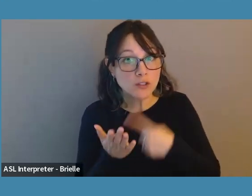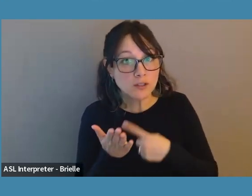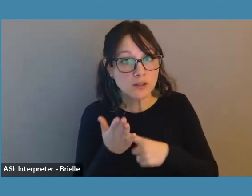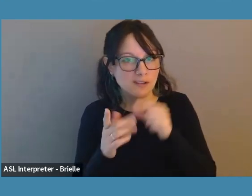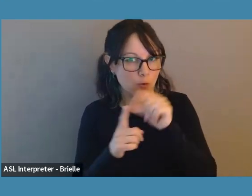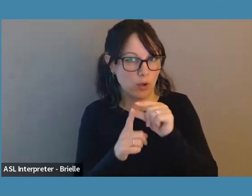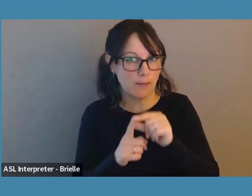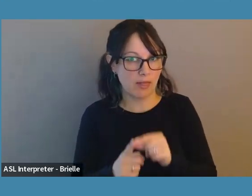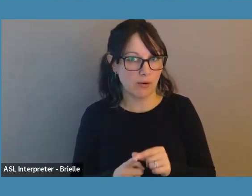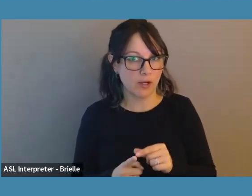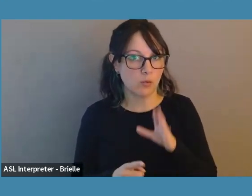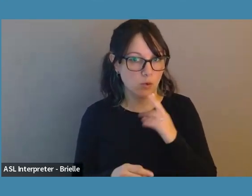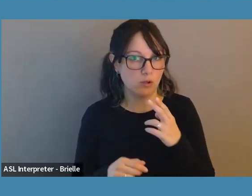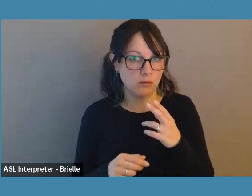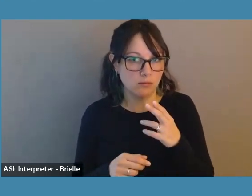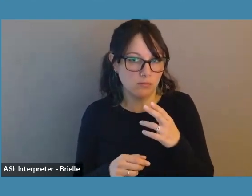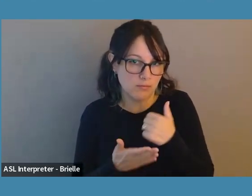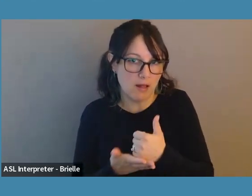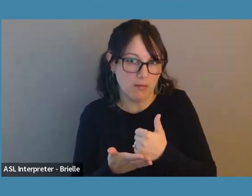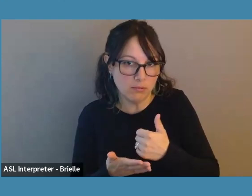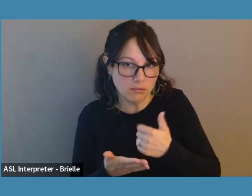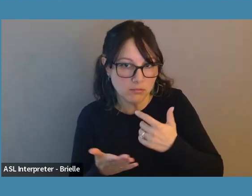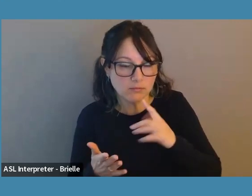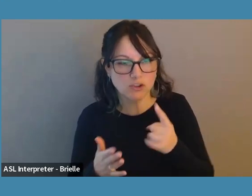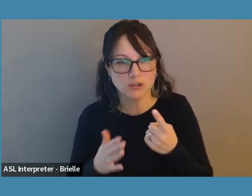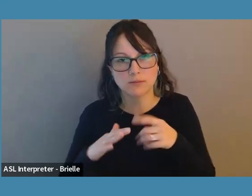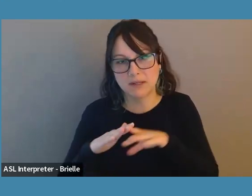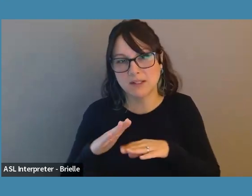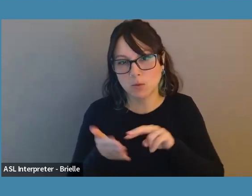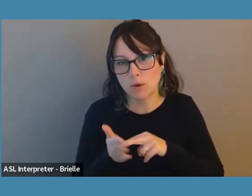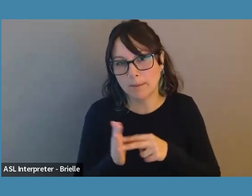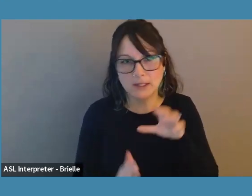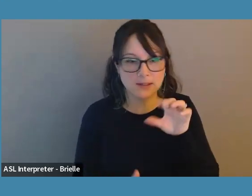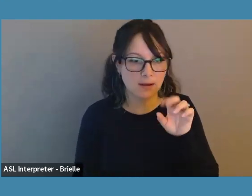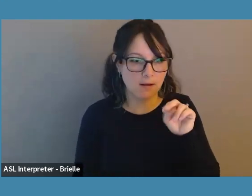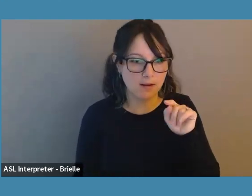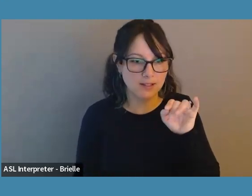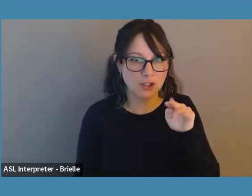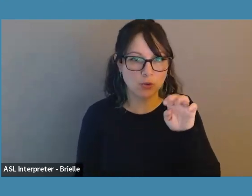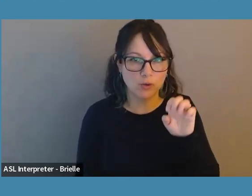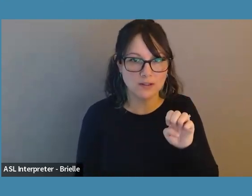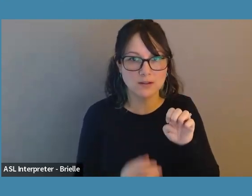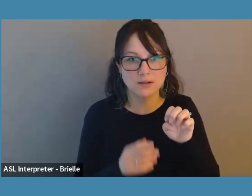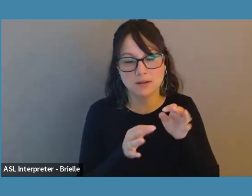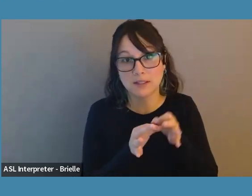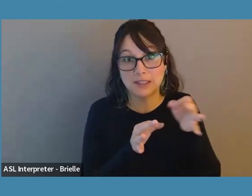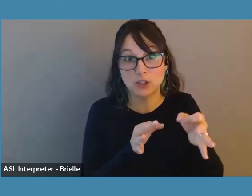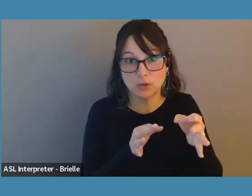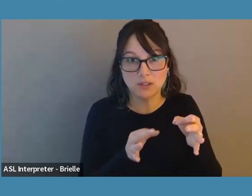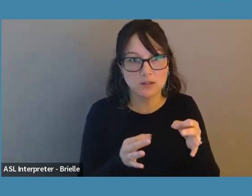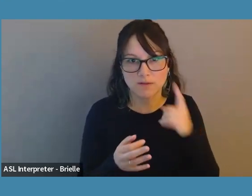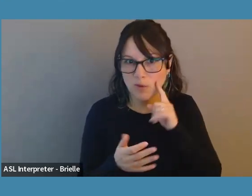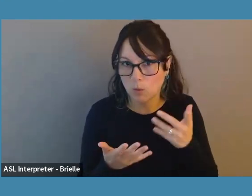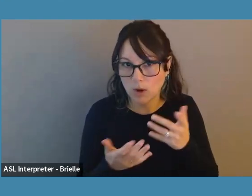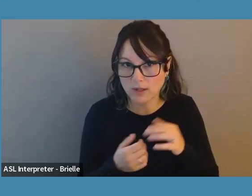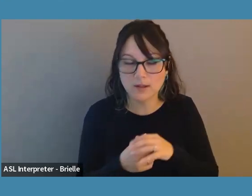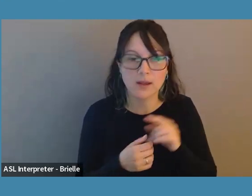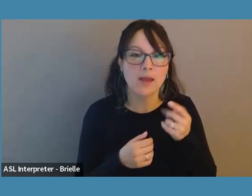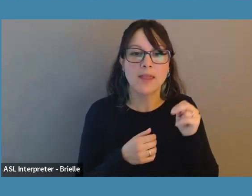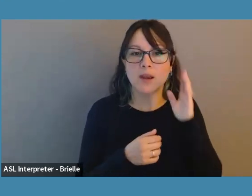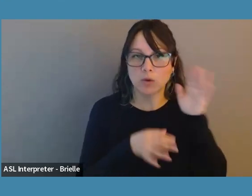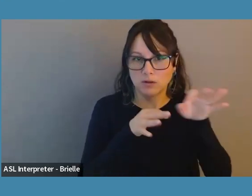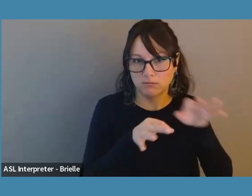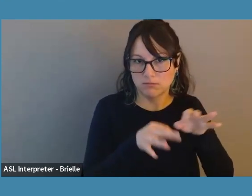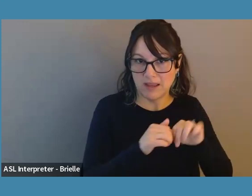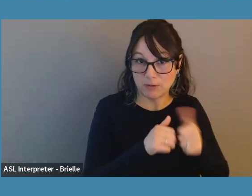vocabulary that is going to be useful, just basically what is a continuance, what is it for, and then walk through requesting one from both